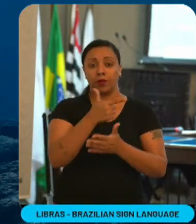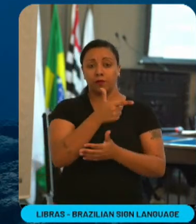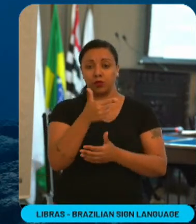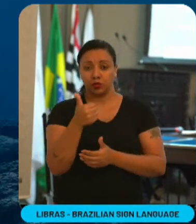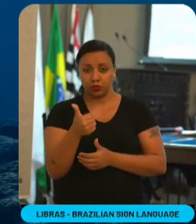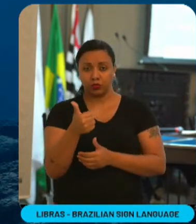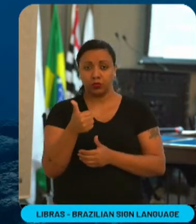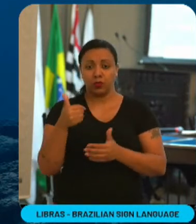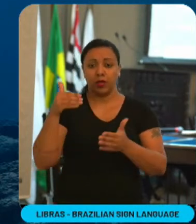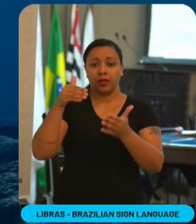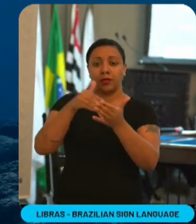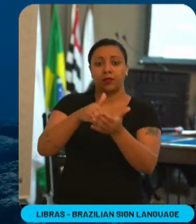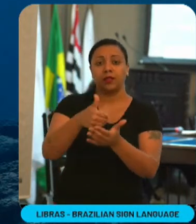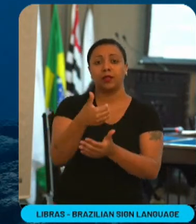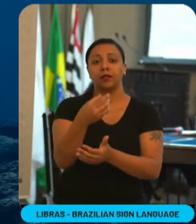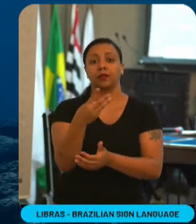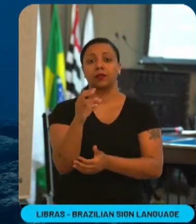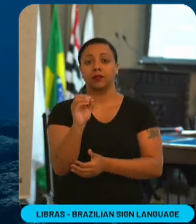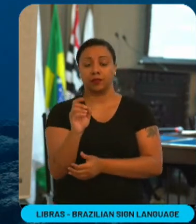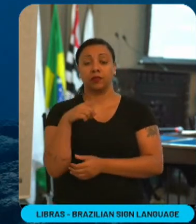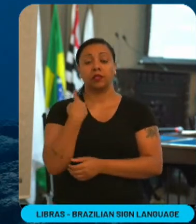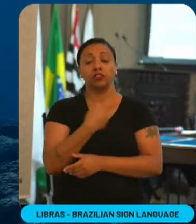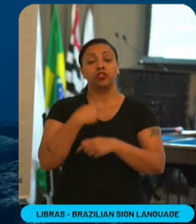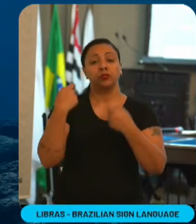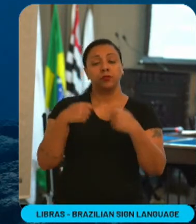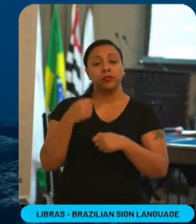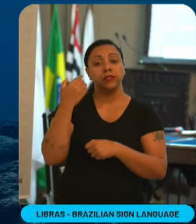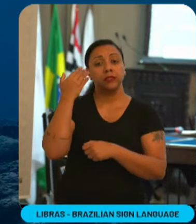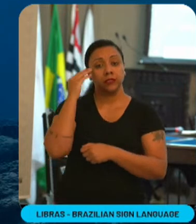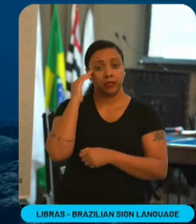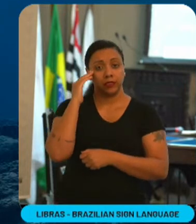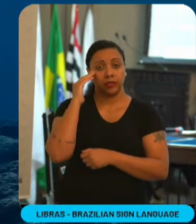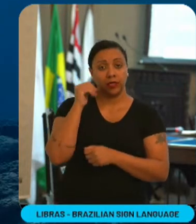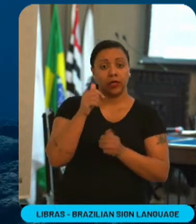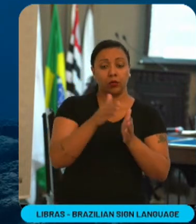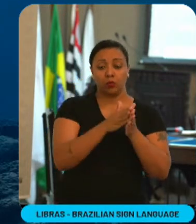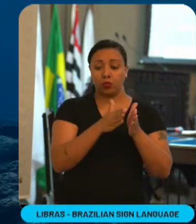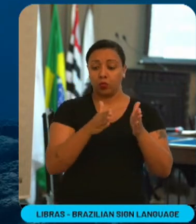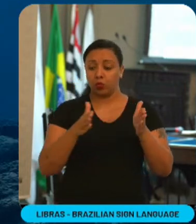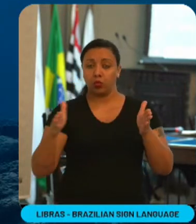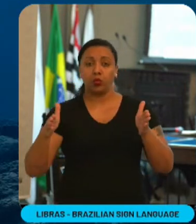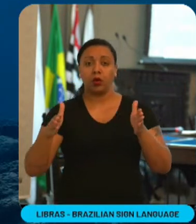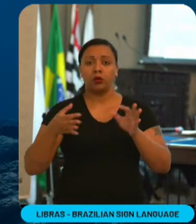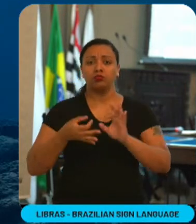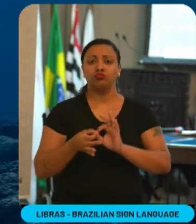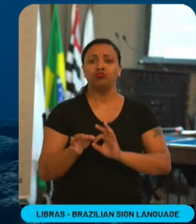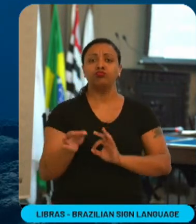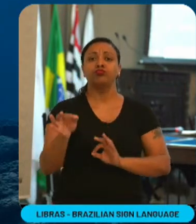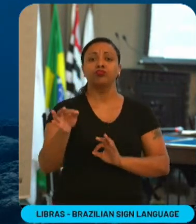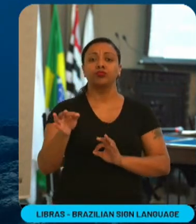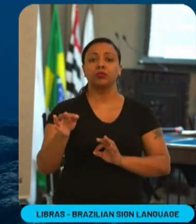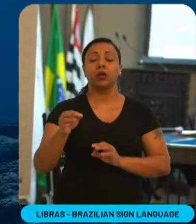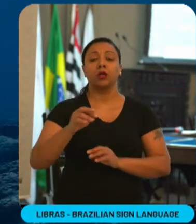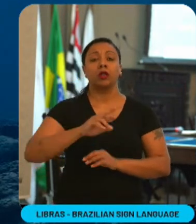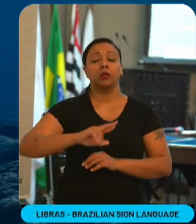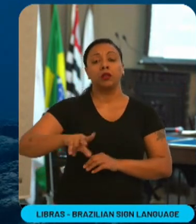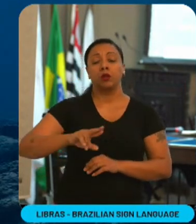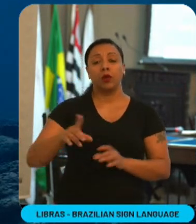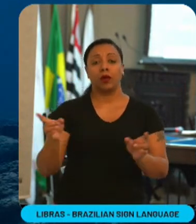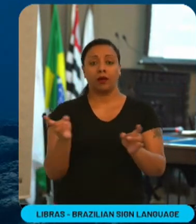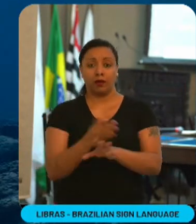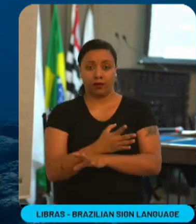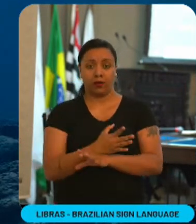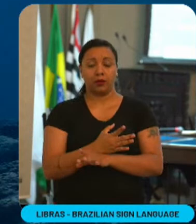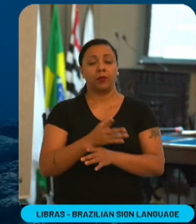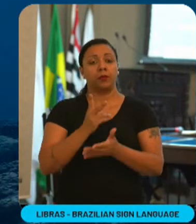is going to start on the 20th and it's going to the 30th. And we need to understand that the decade